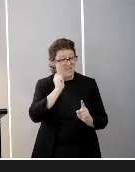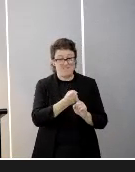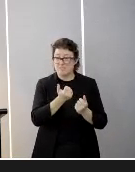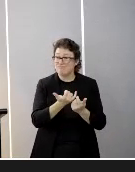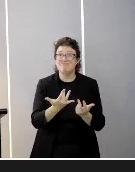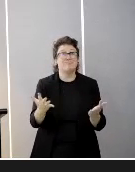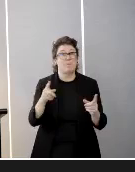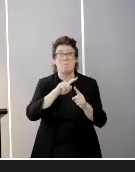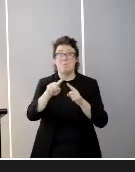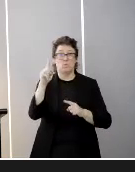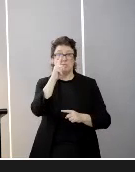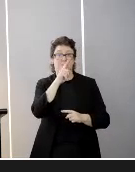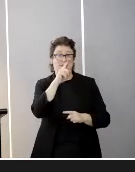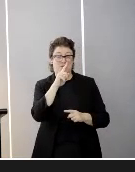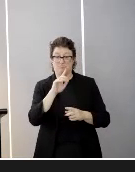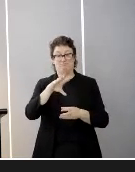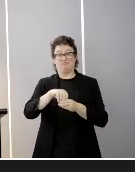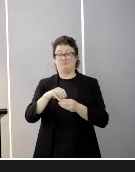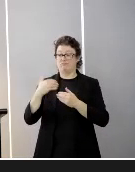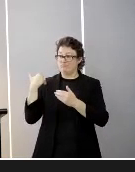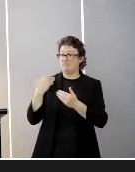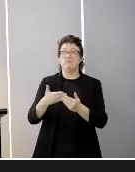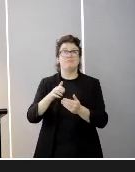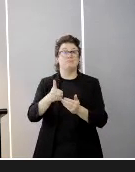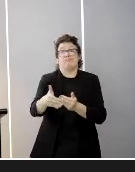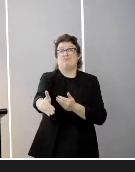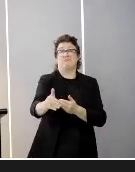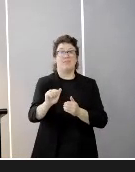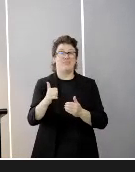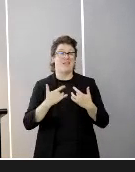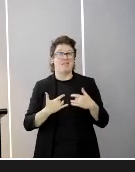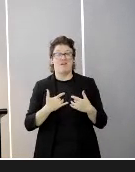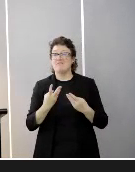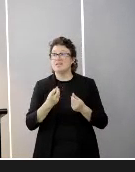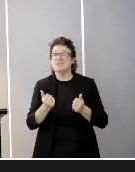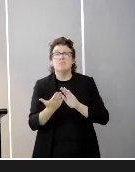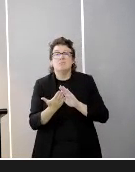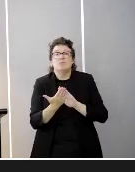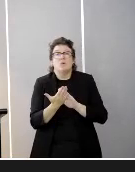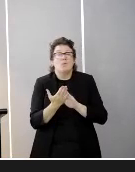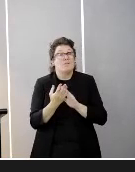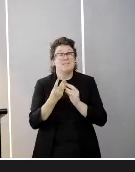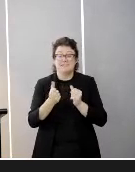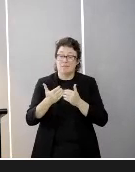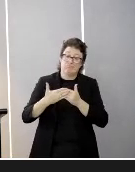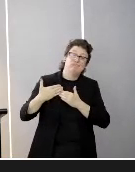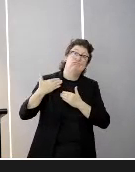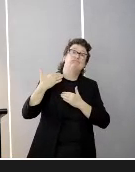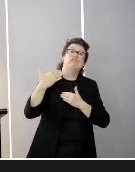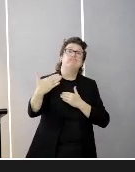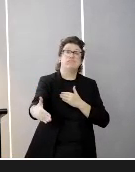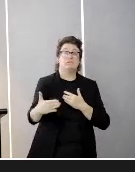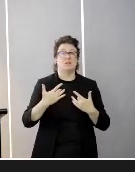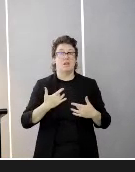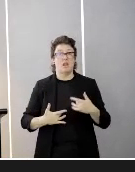people at some point in their life. And for some, it'll be a kind of a short-term problem, and for others, it'll be lifelong. And they